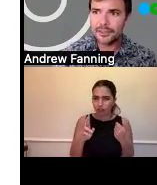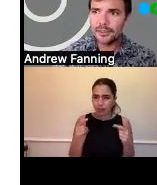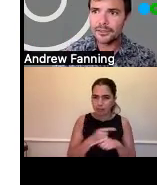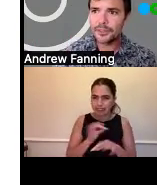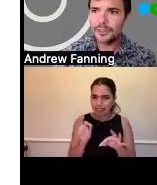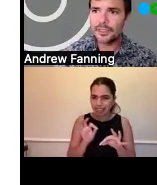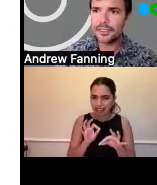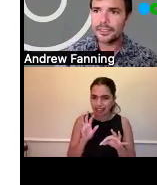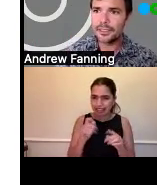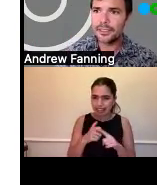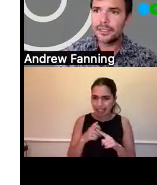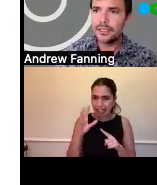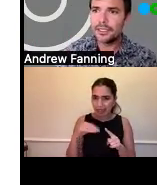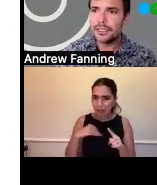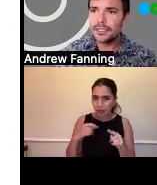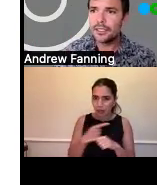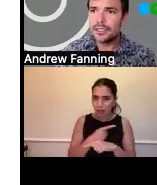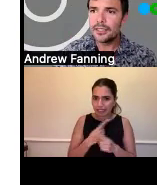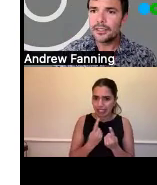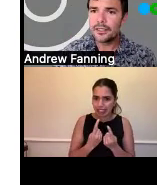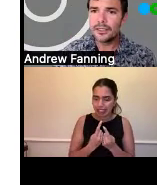Kate, that you wanted to add.